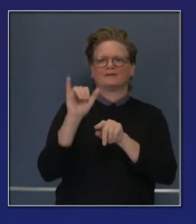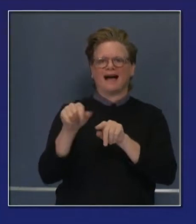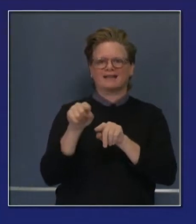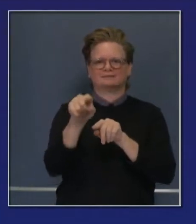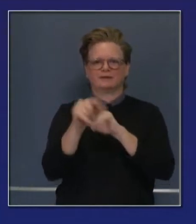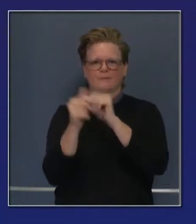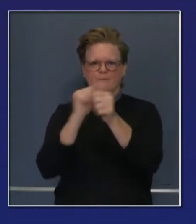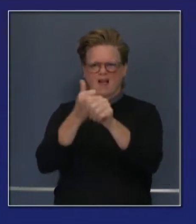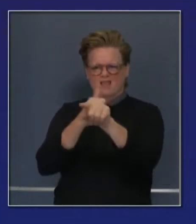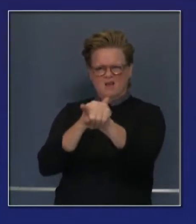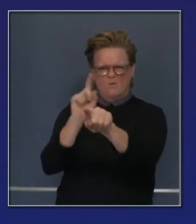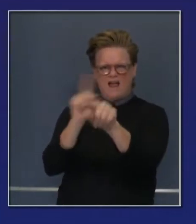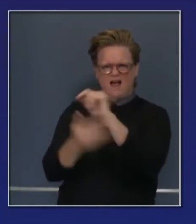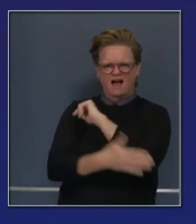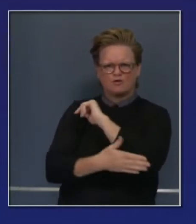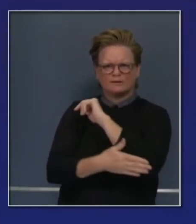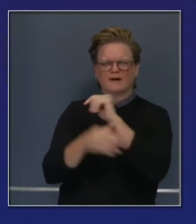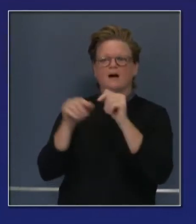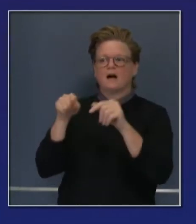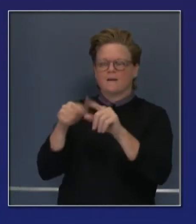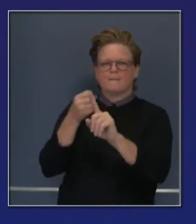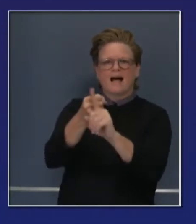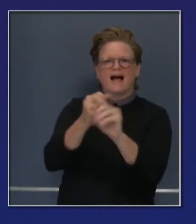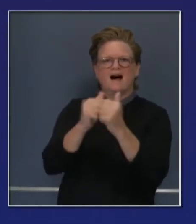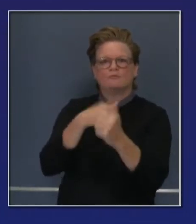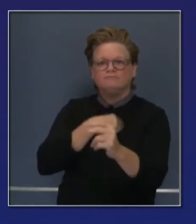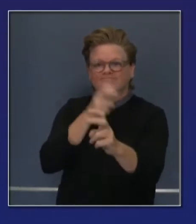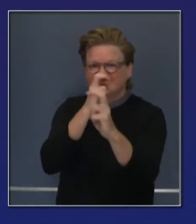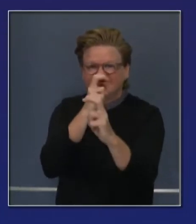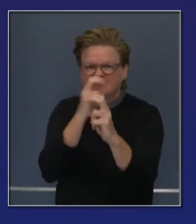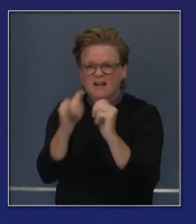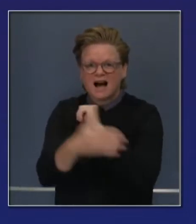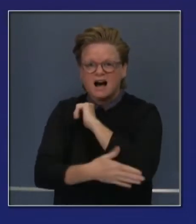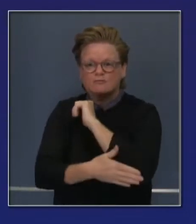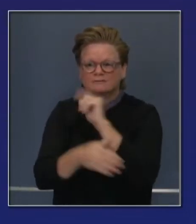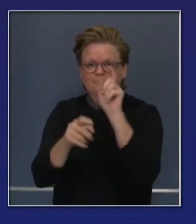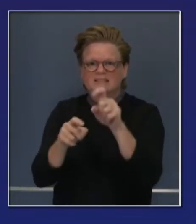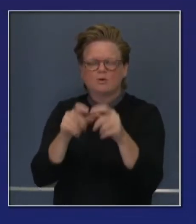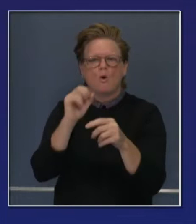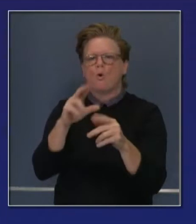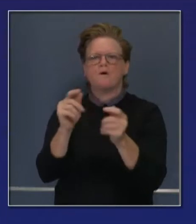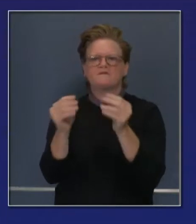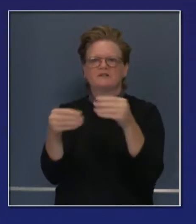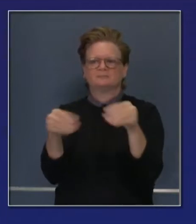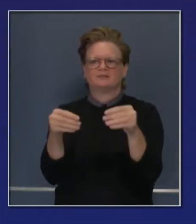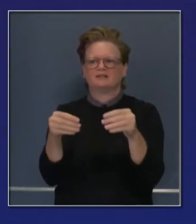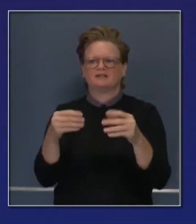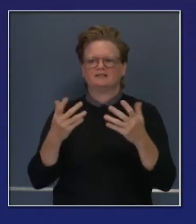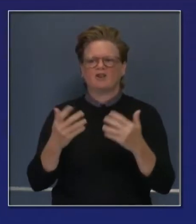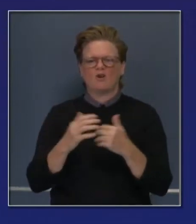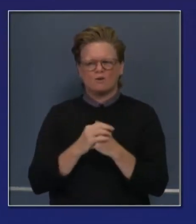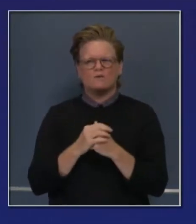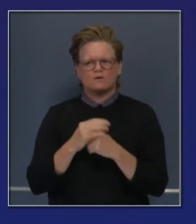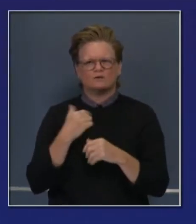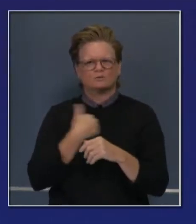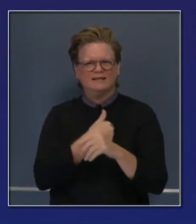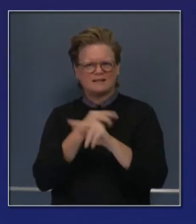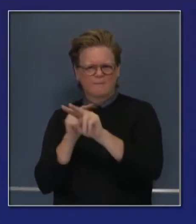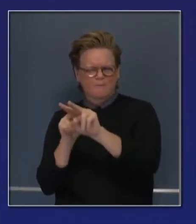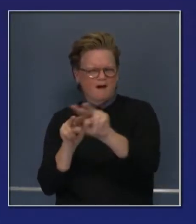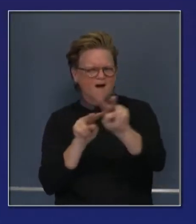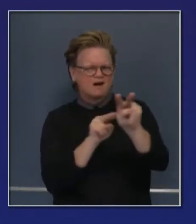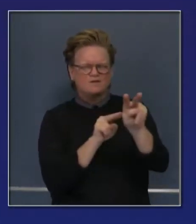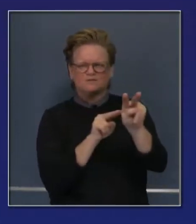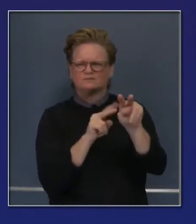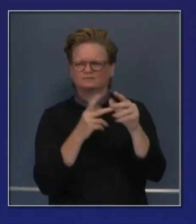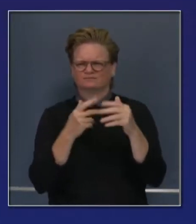test positivity will be the new simple metrics that will determine movement within these tiers that we